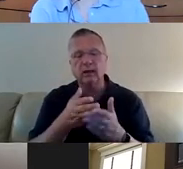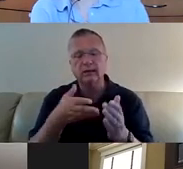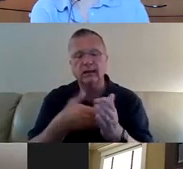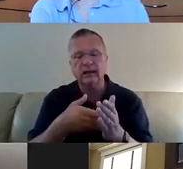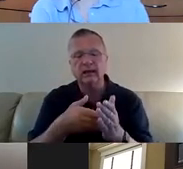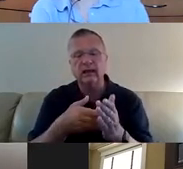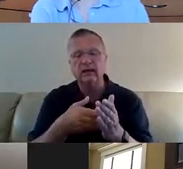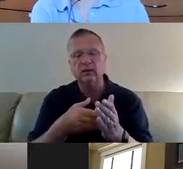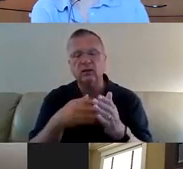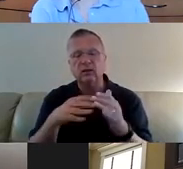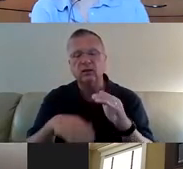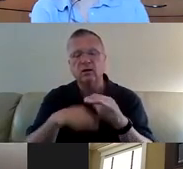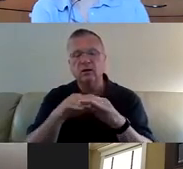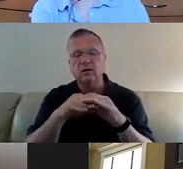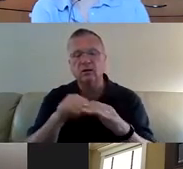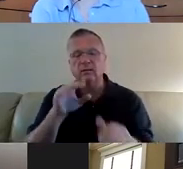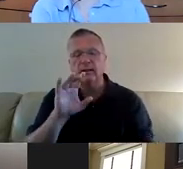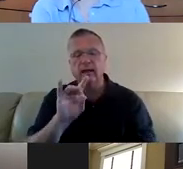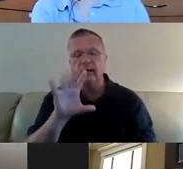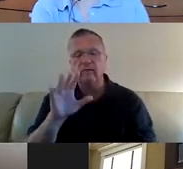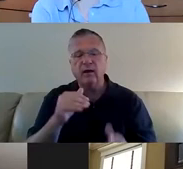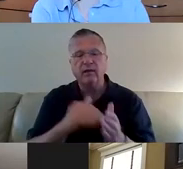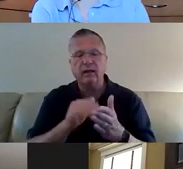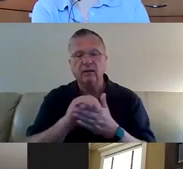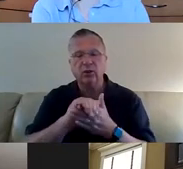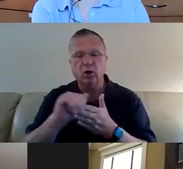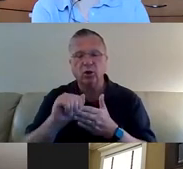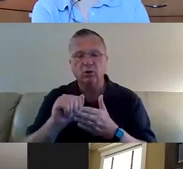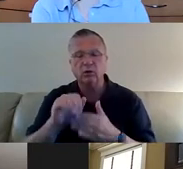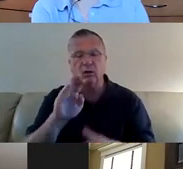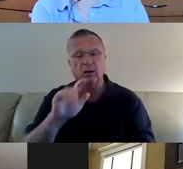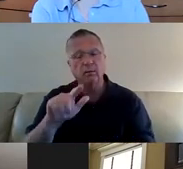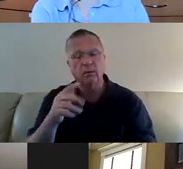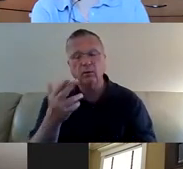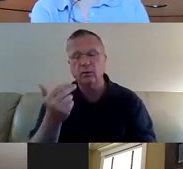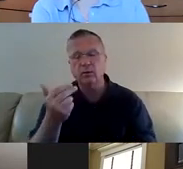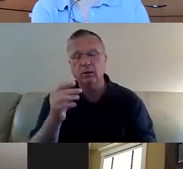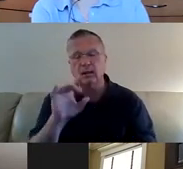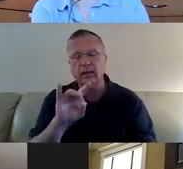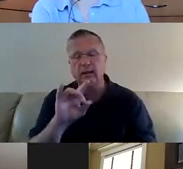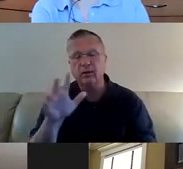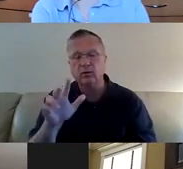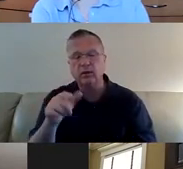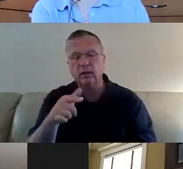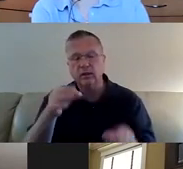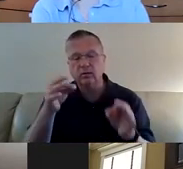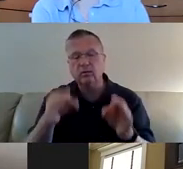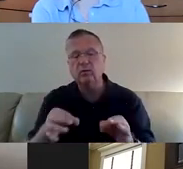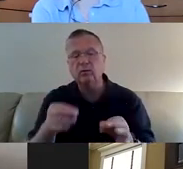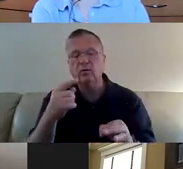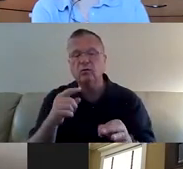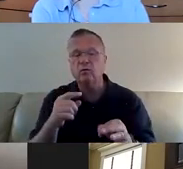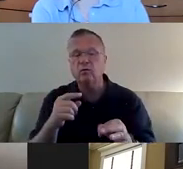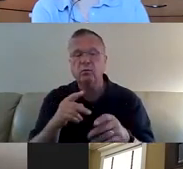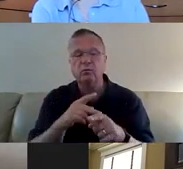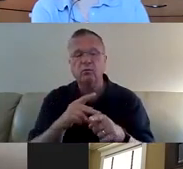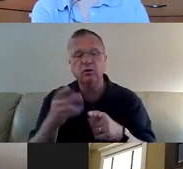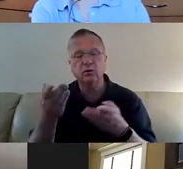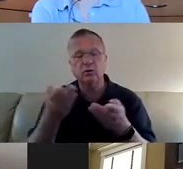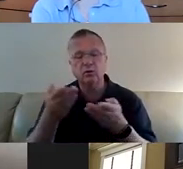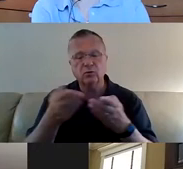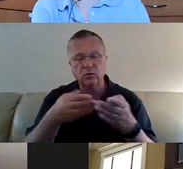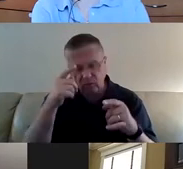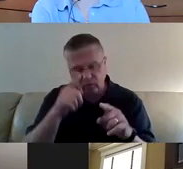exceed $85,000. Bill number 1333, resolution providing for a professional services agreement